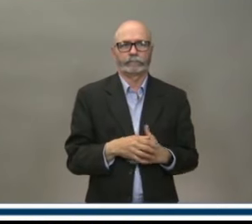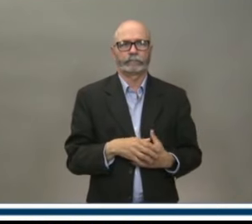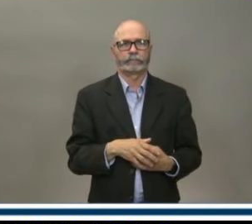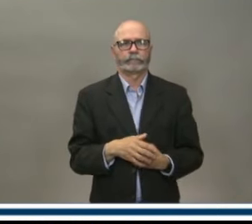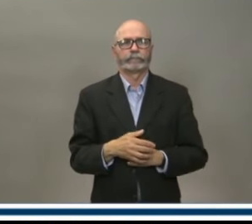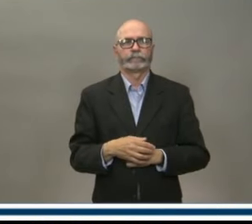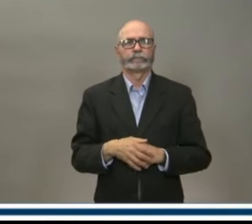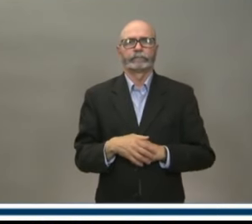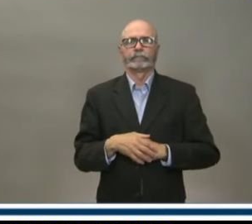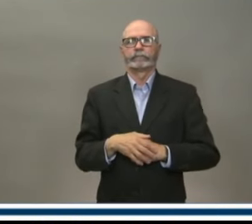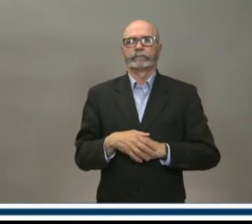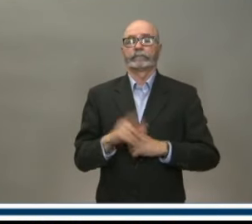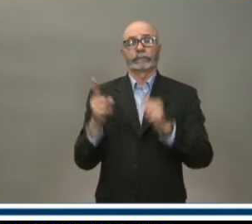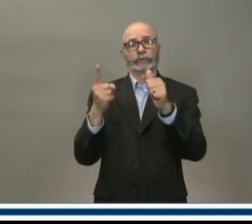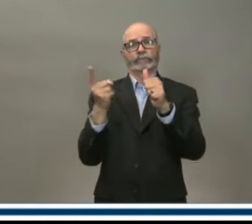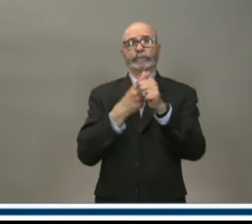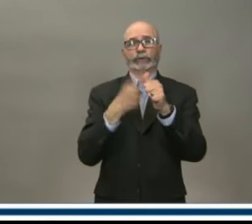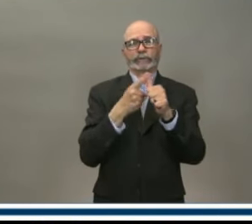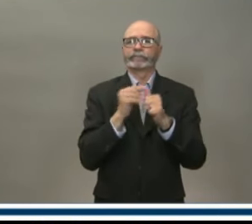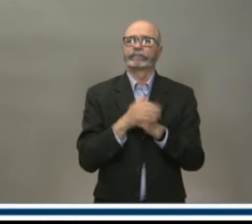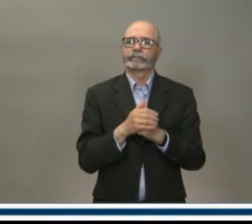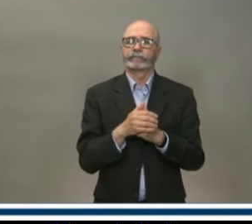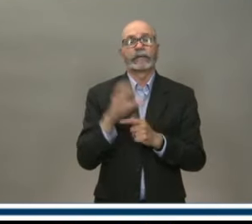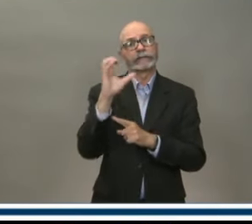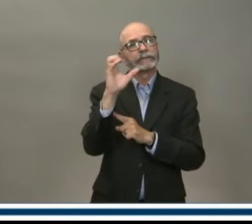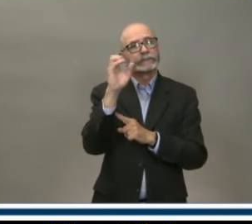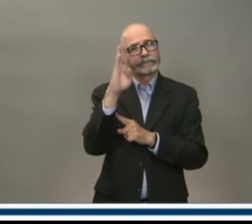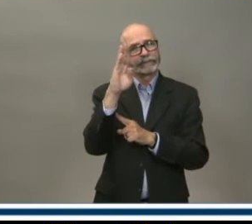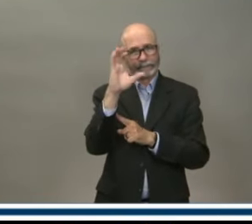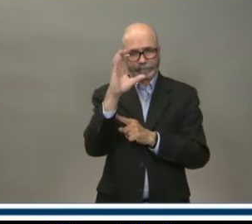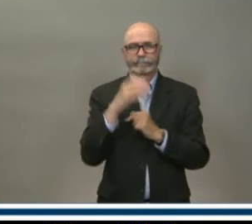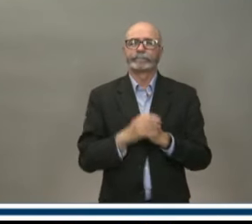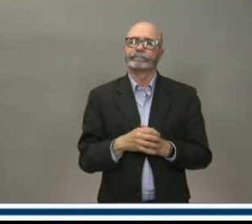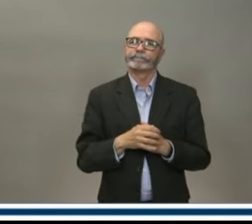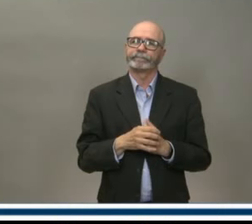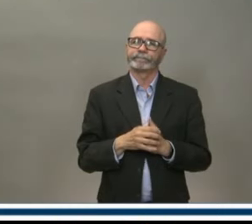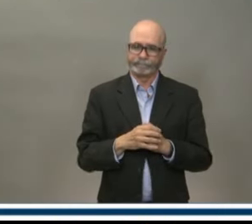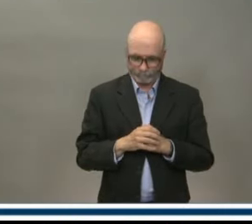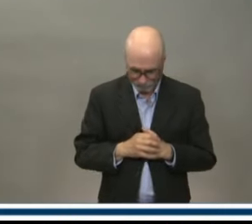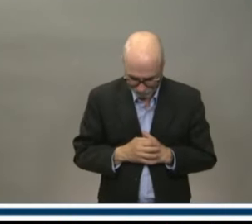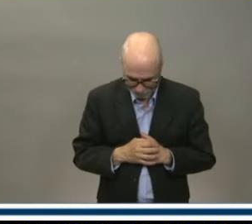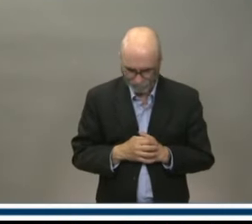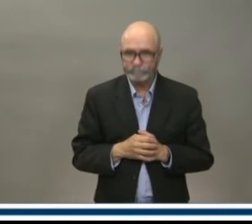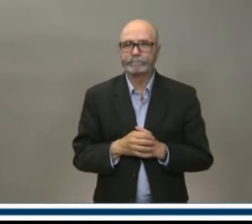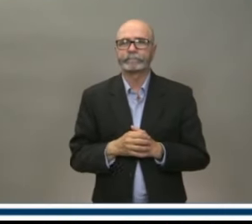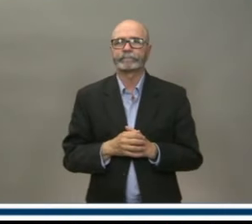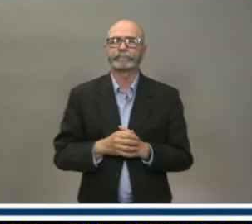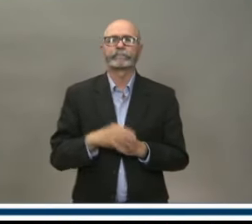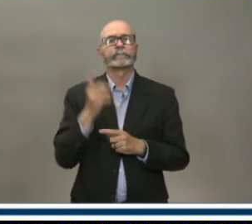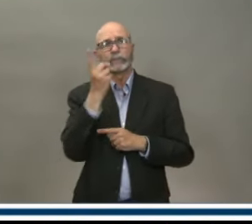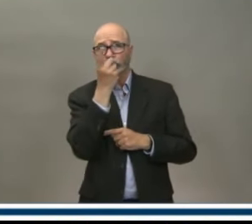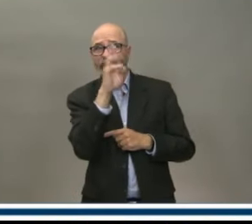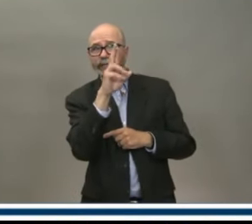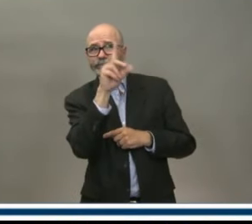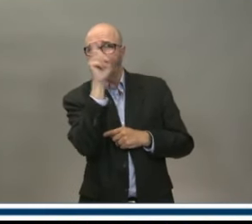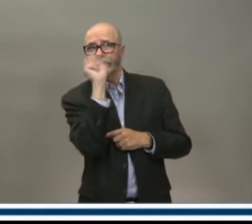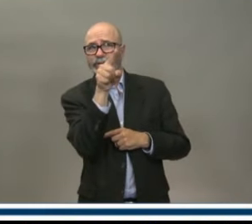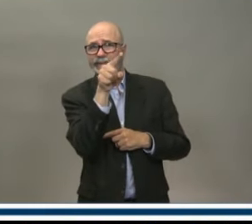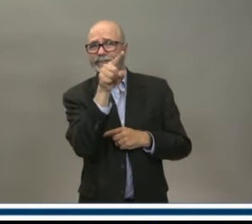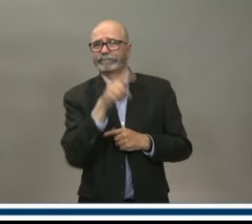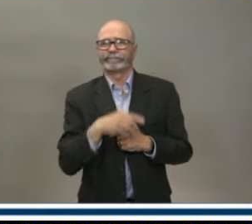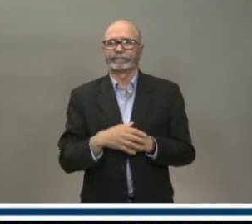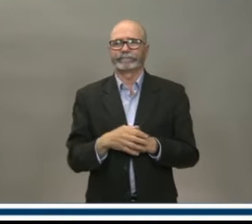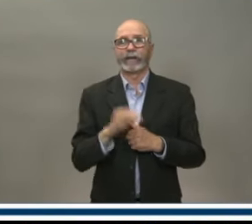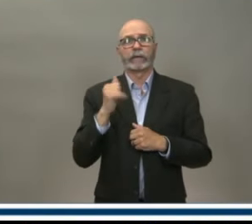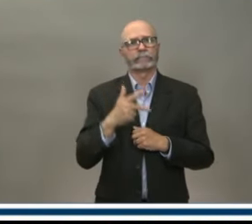that we have. We'll start with Mike Gorman from CBC. Go ahead, Mike. Thank you. Dr. Strang, for the third day in a row, we have seen